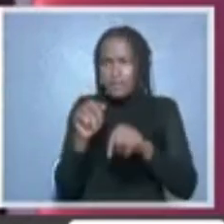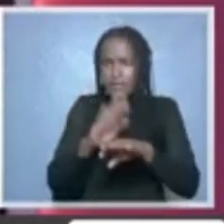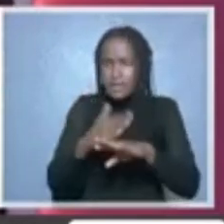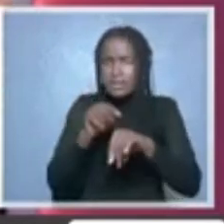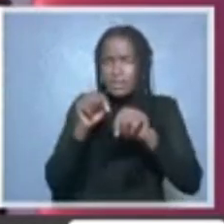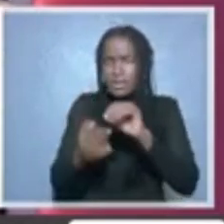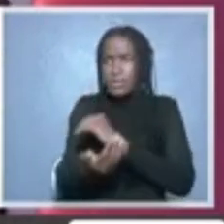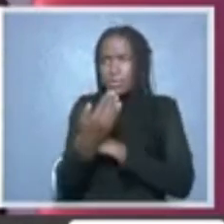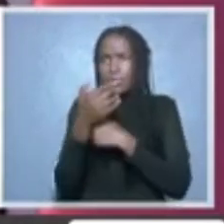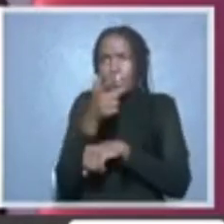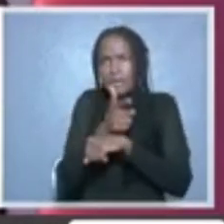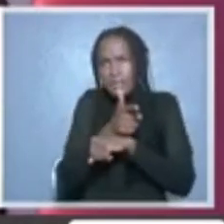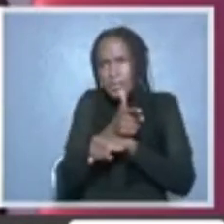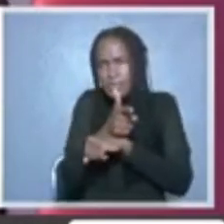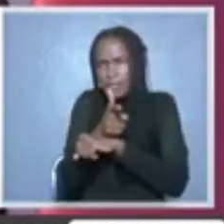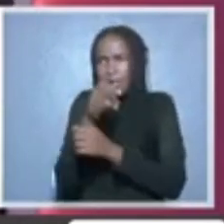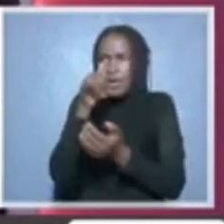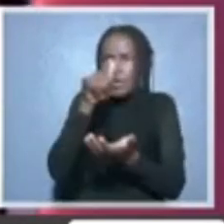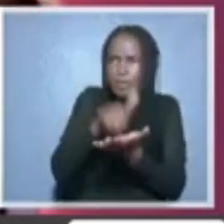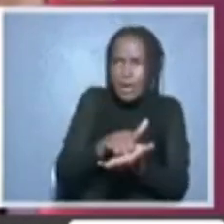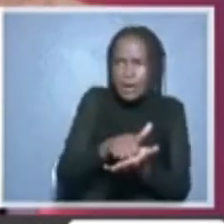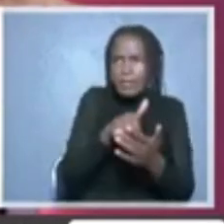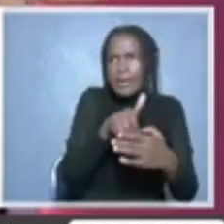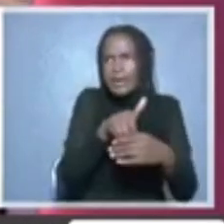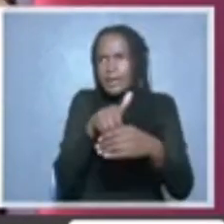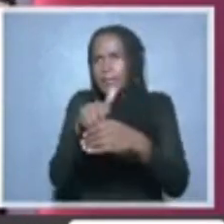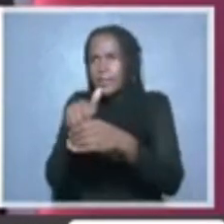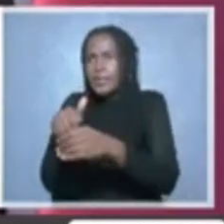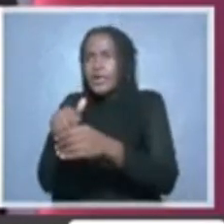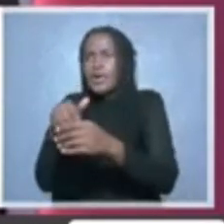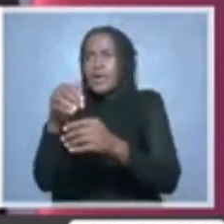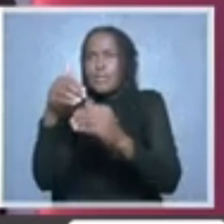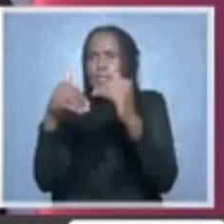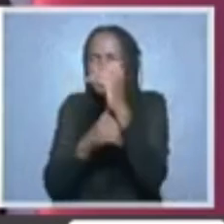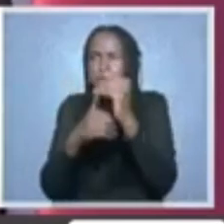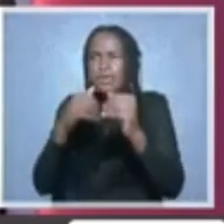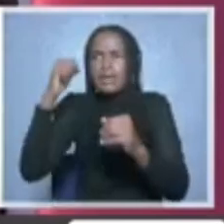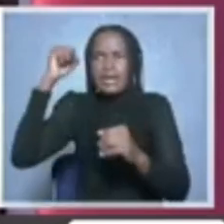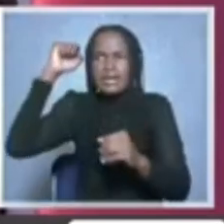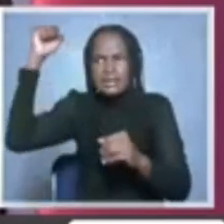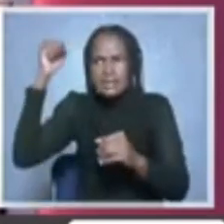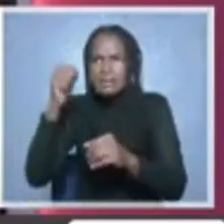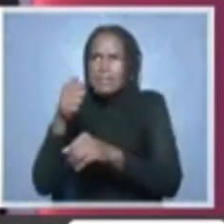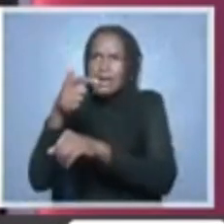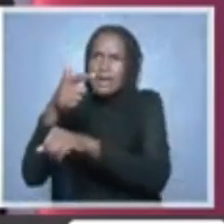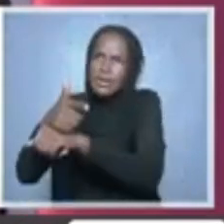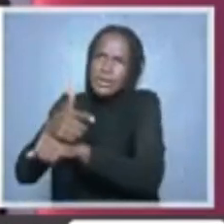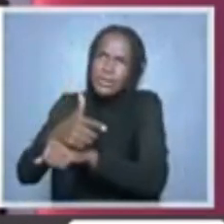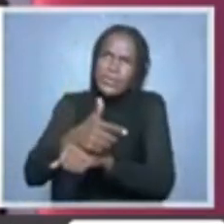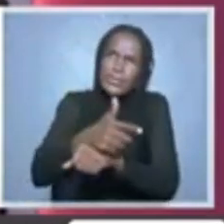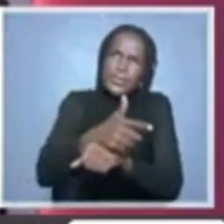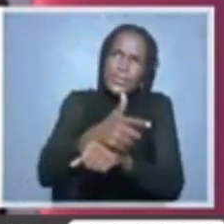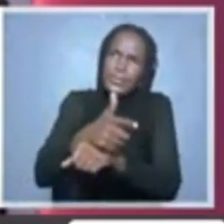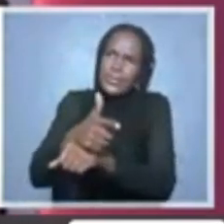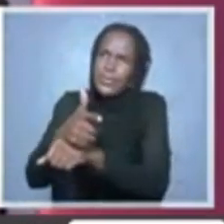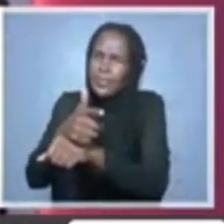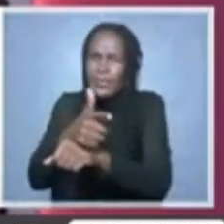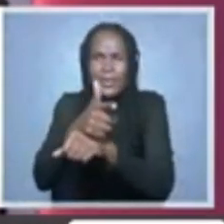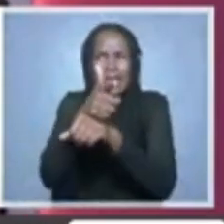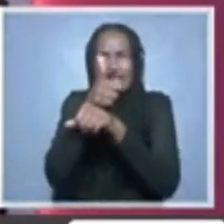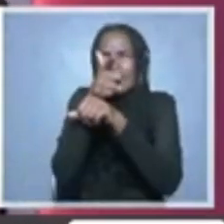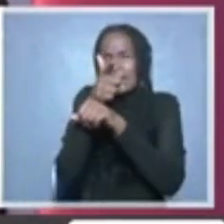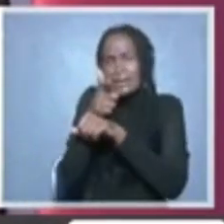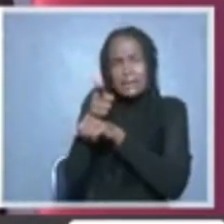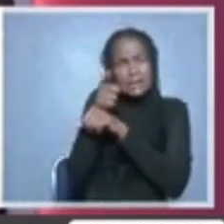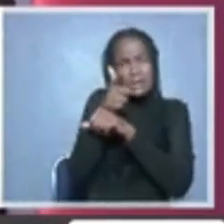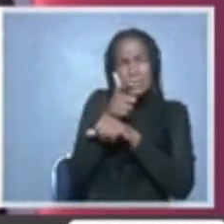the unveiling of the statue, and which will now be known as the Sam Nujoma Square, and the footage and the shots that came from there were